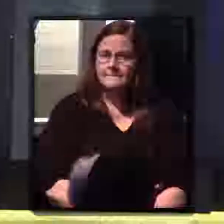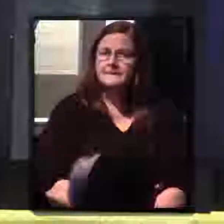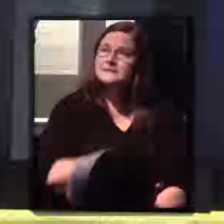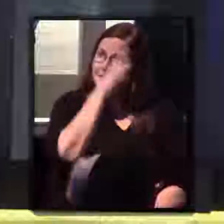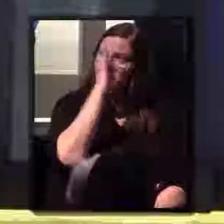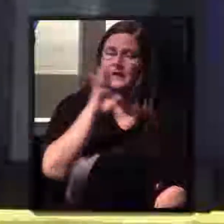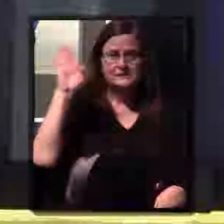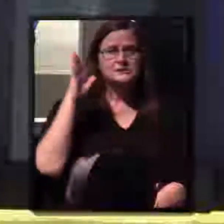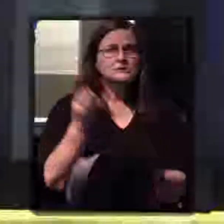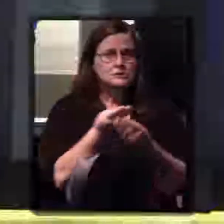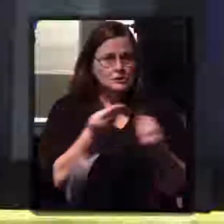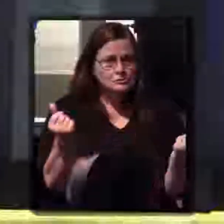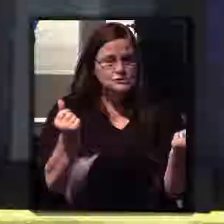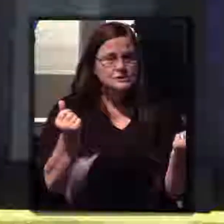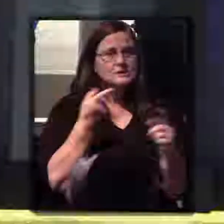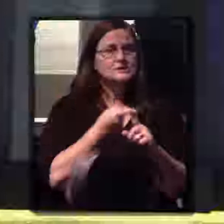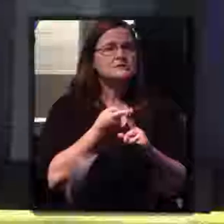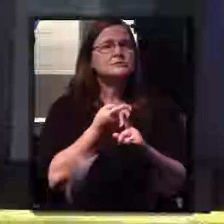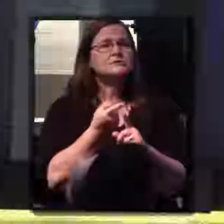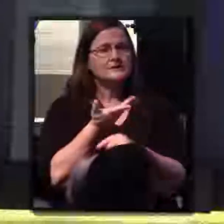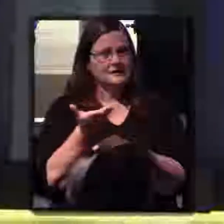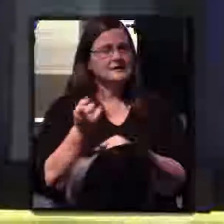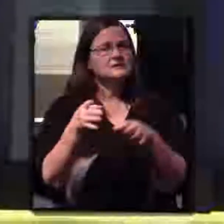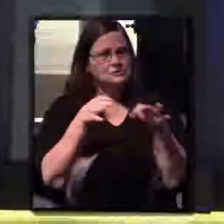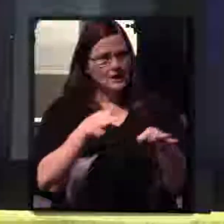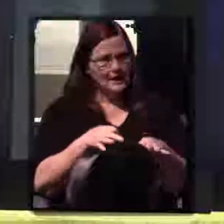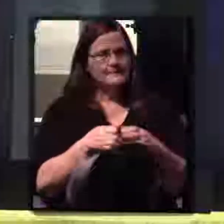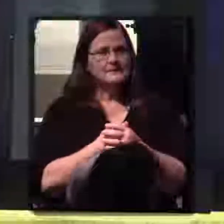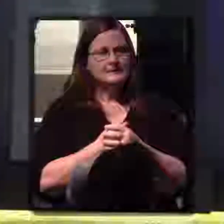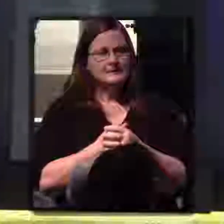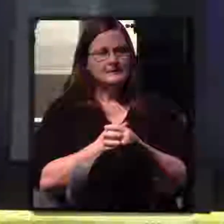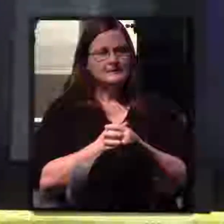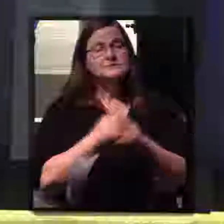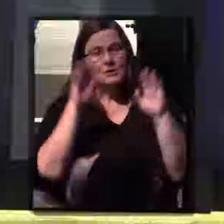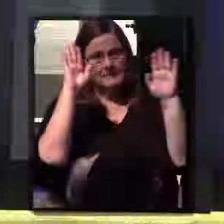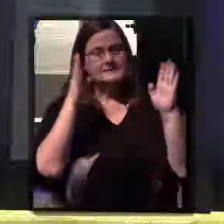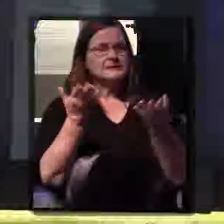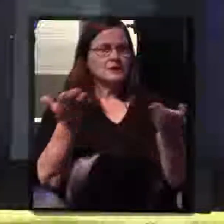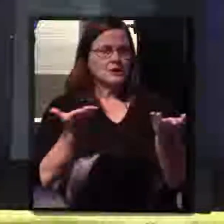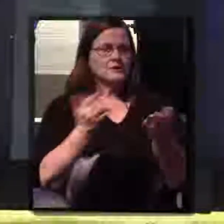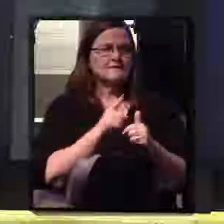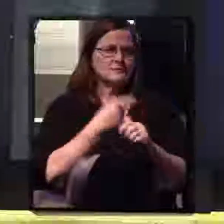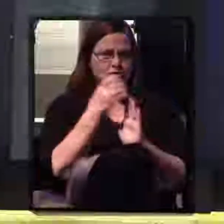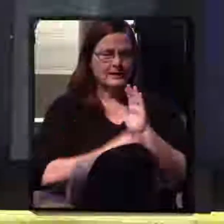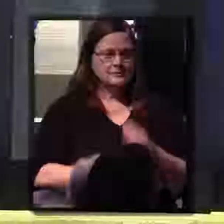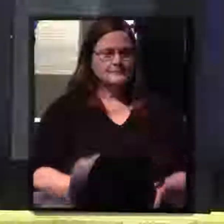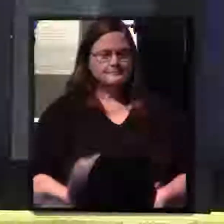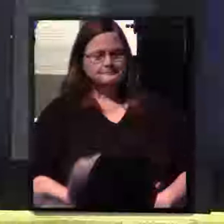in the chapters we're going to be looking at today is God's solution to the very thing that he describes